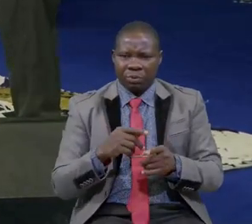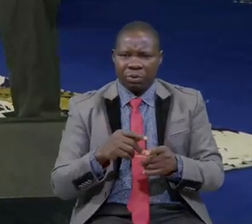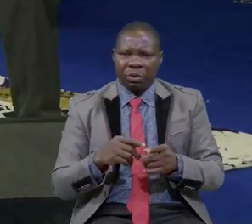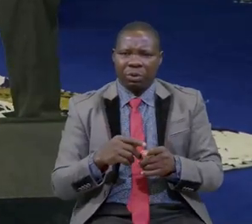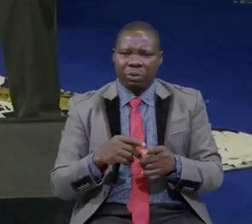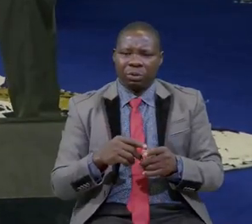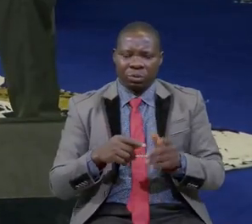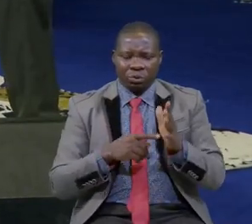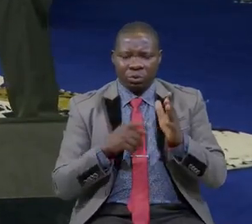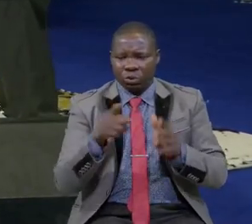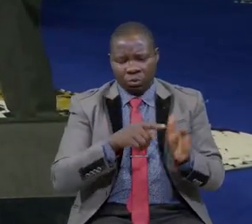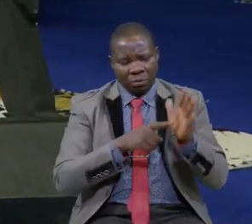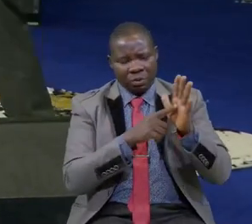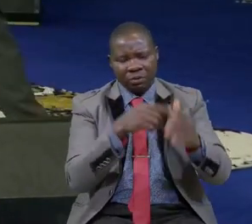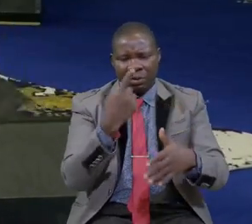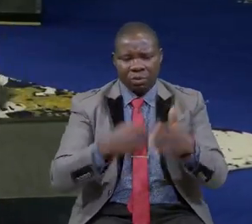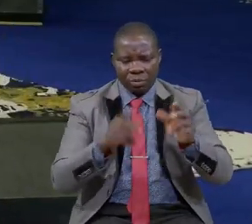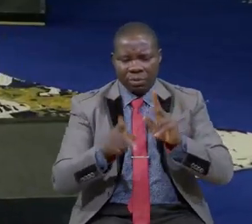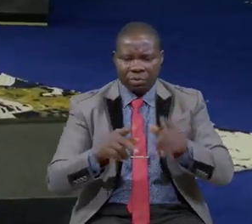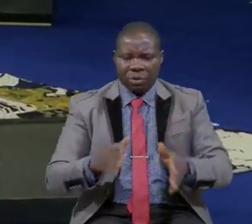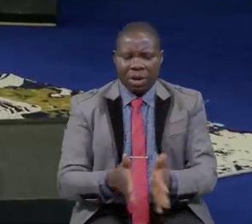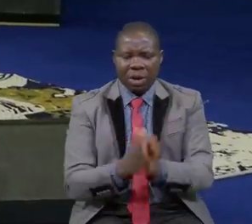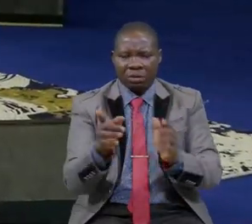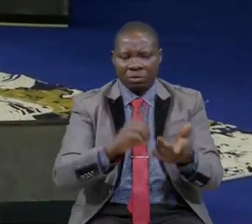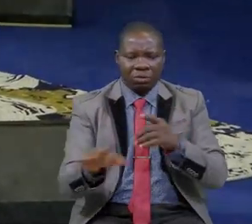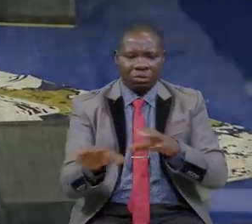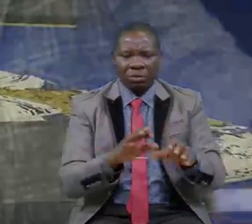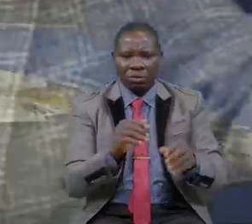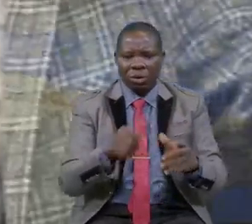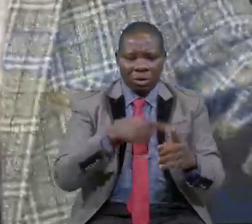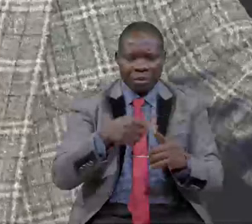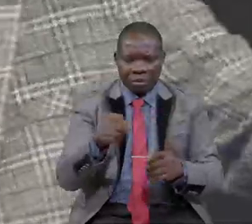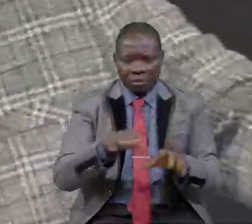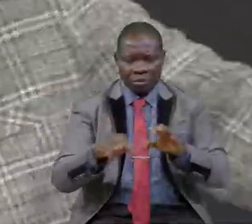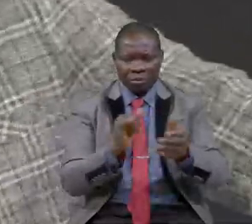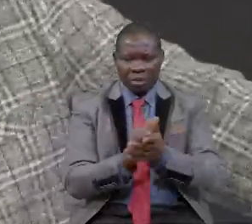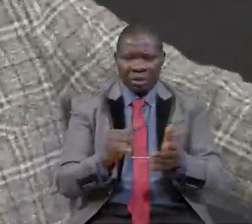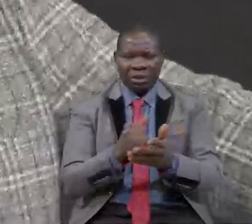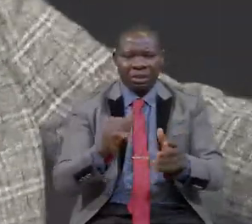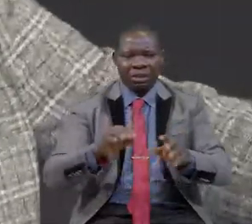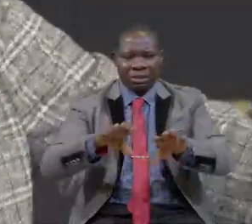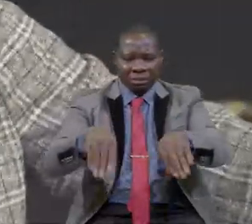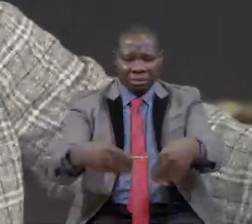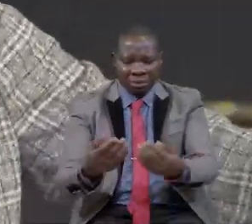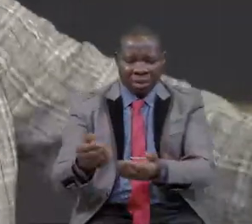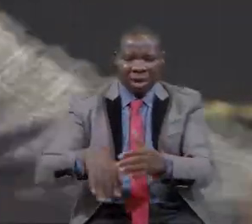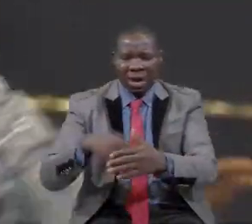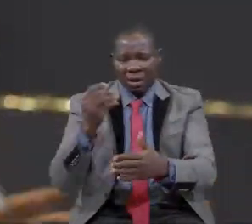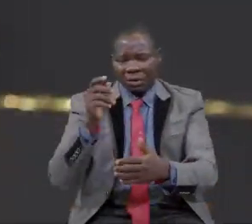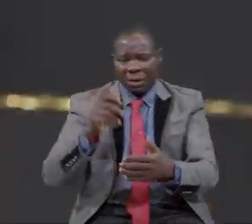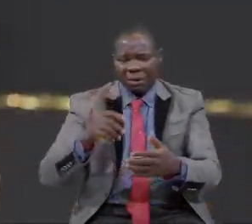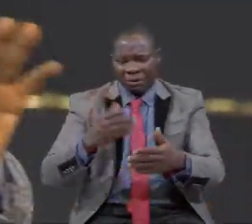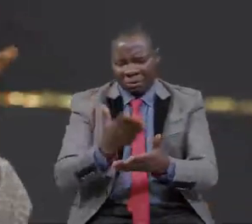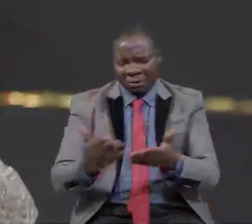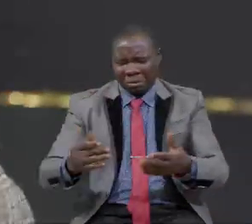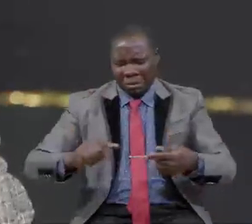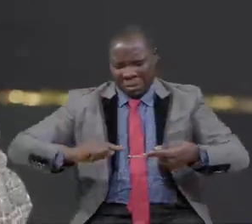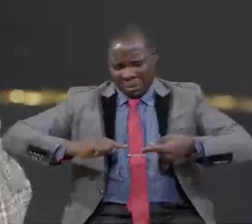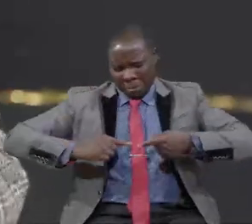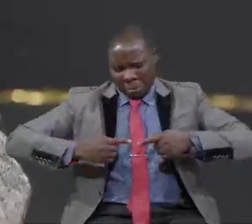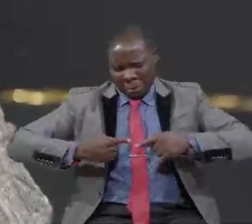do. And when you do that, it produces something painful, hurting other people. Although the world